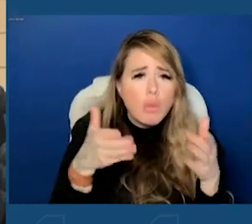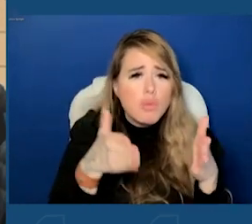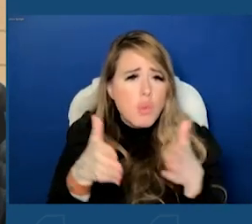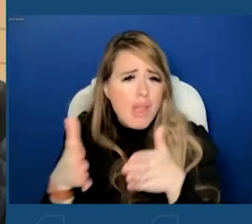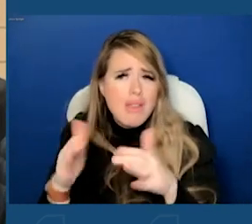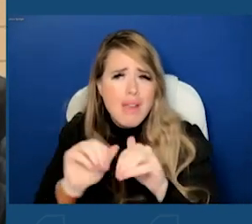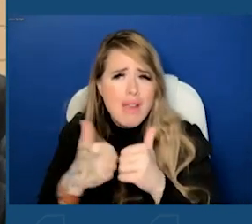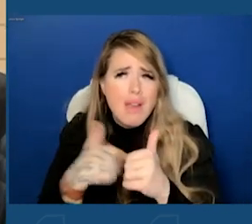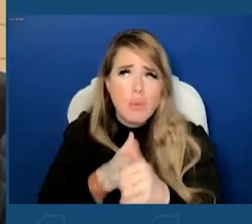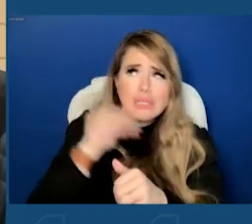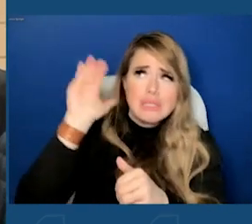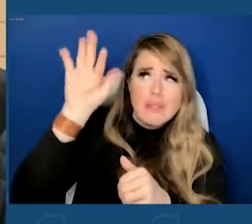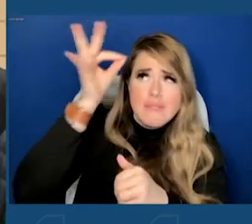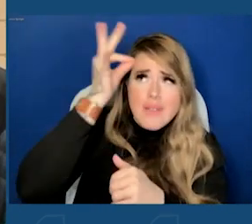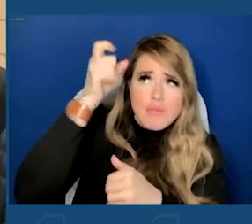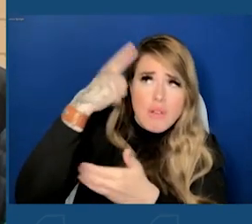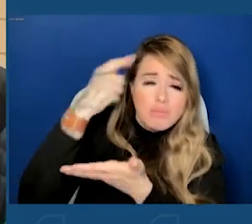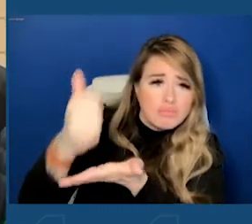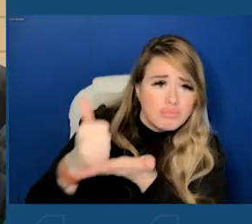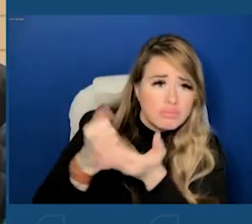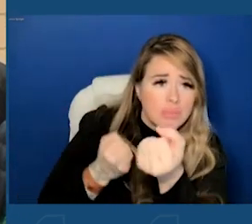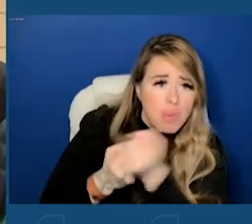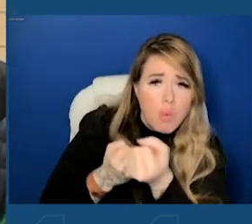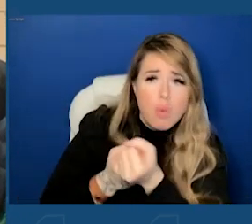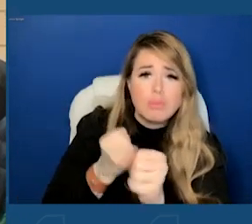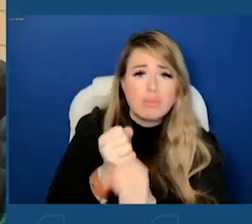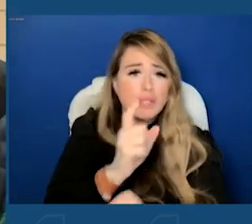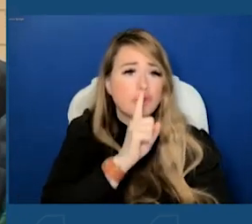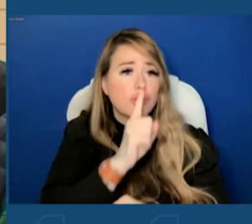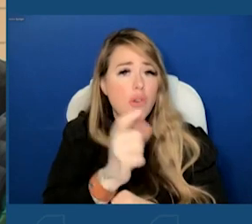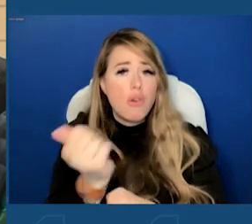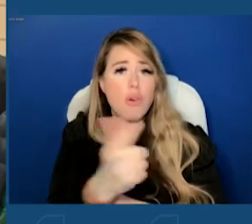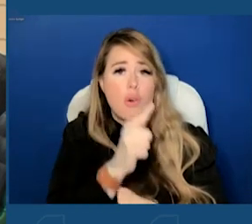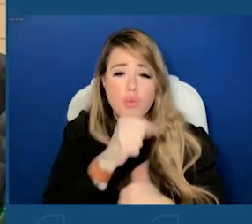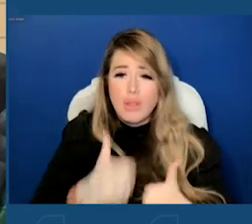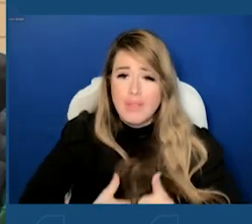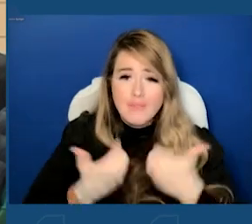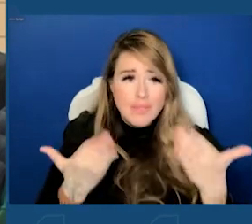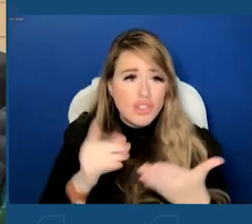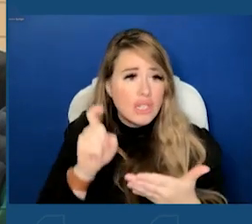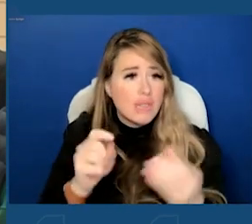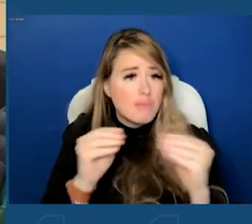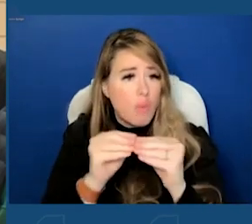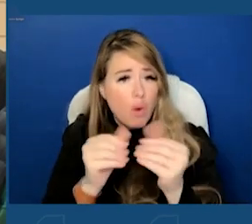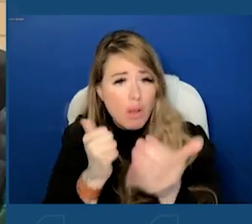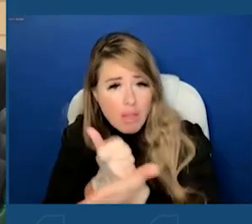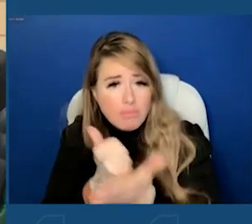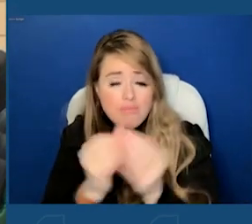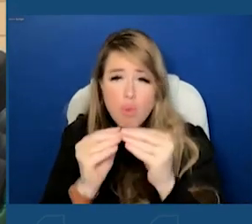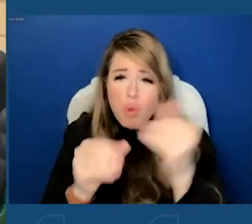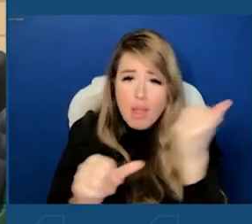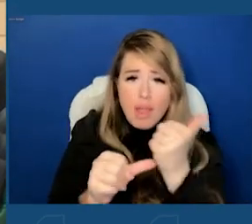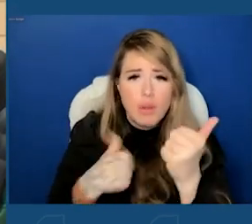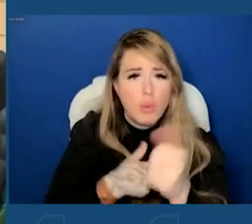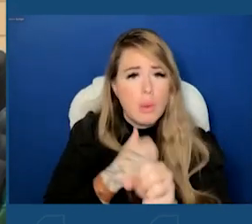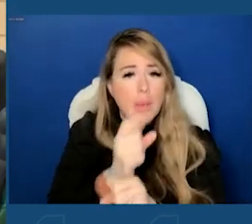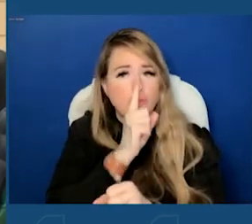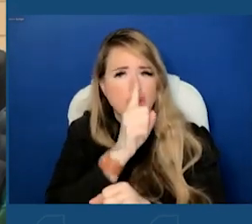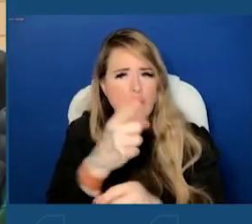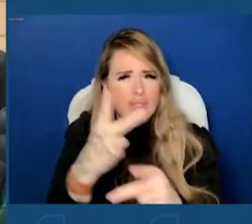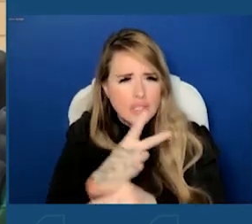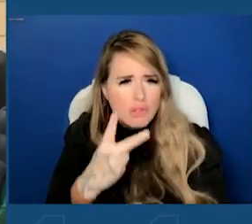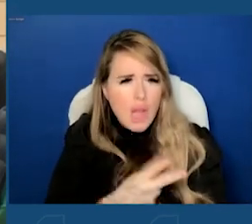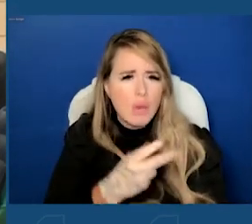federal government so that we can make sure that those residents that may need additional aid, that we could figure that out and make sure that we can avoid some of the red